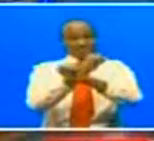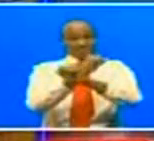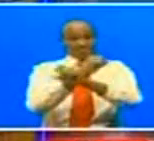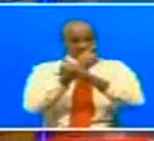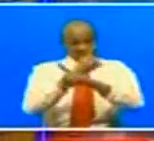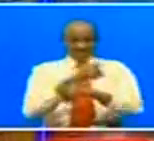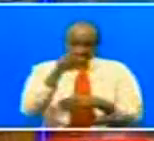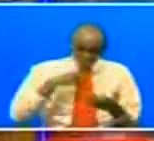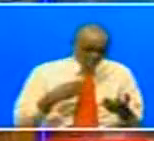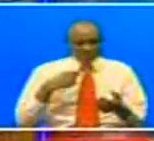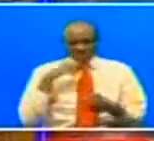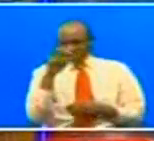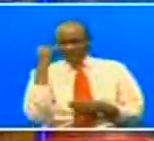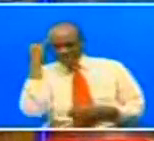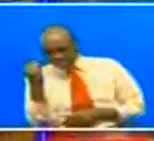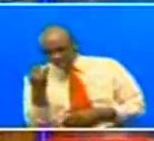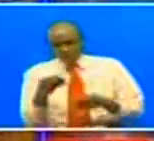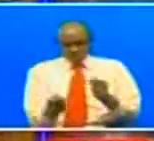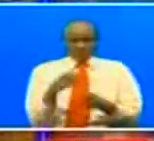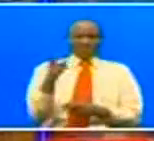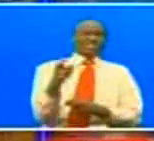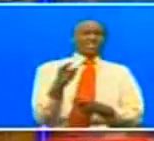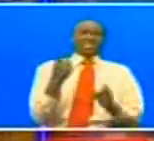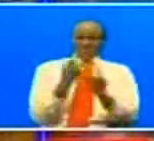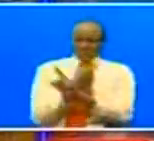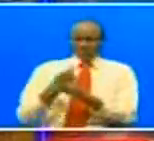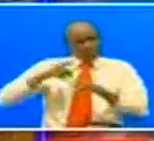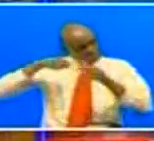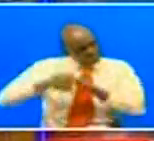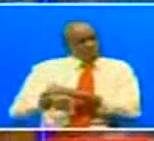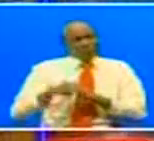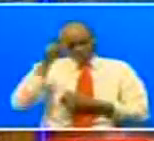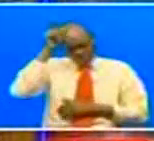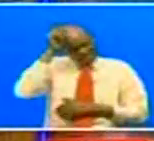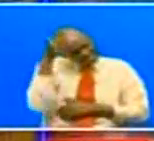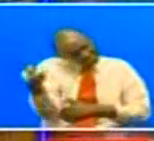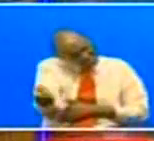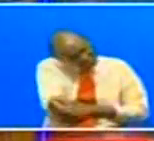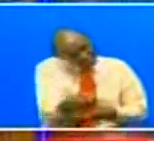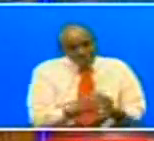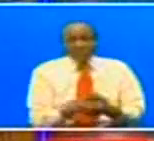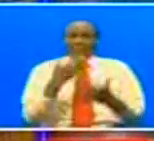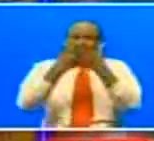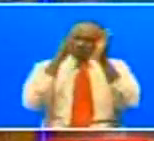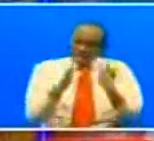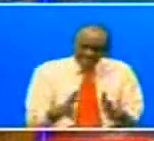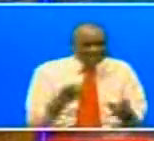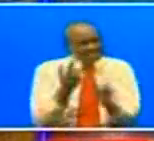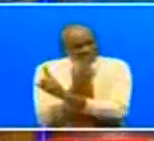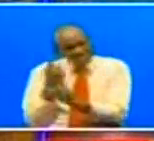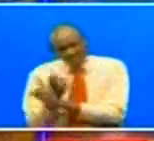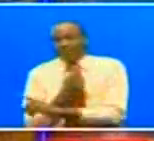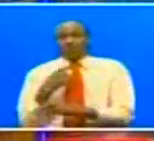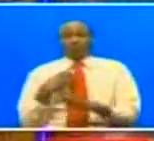place. Tackle the ideology, interventions at grassroots, rehabilitation in prisons, in the